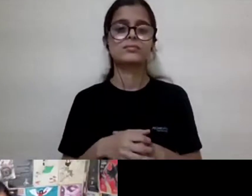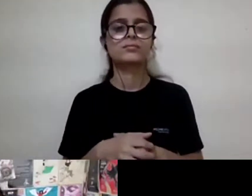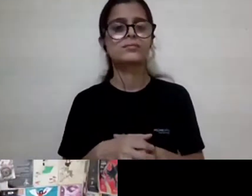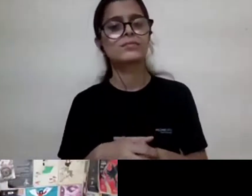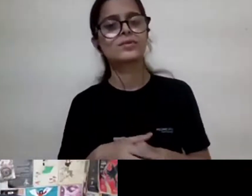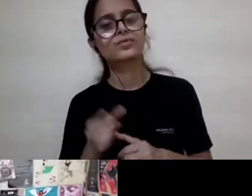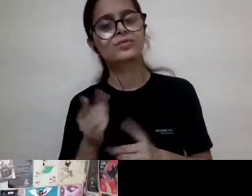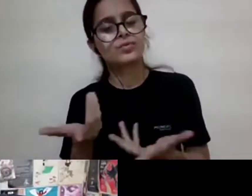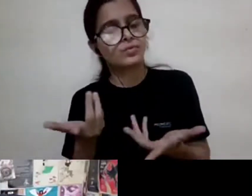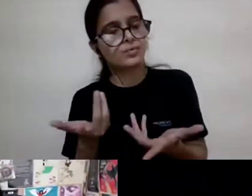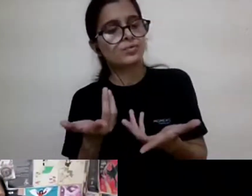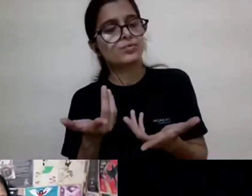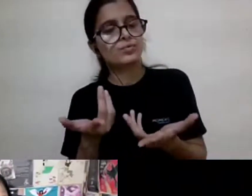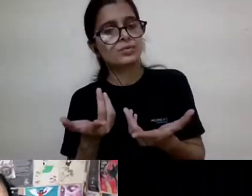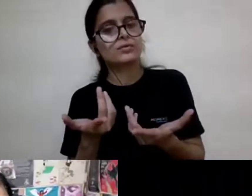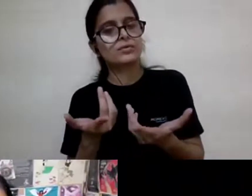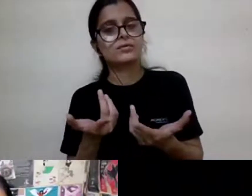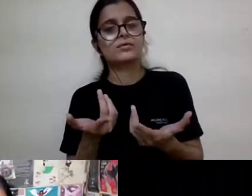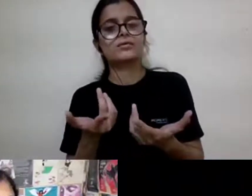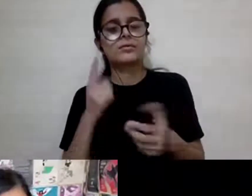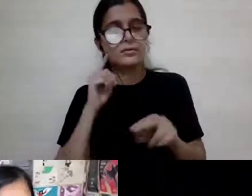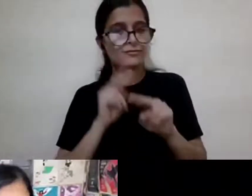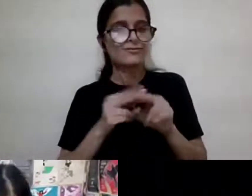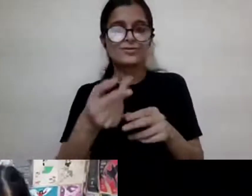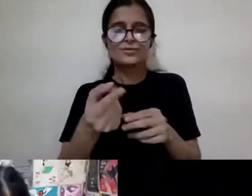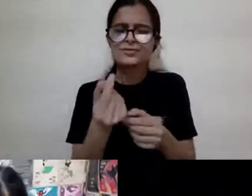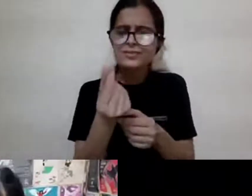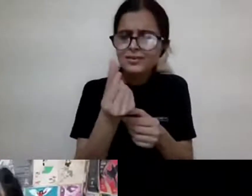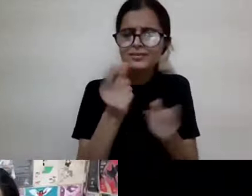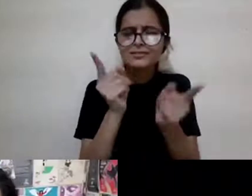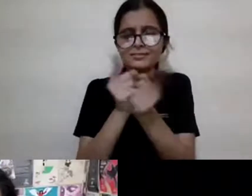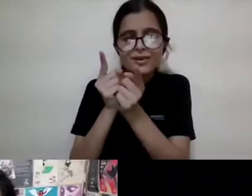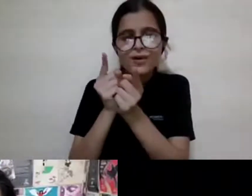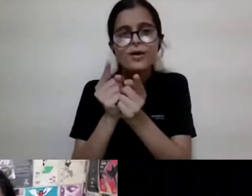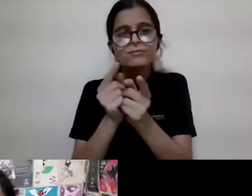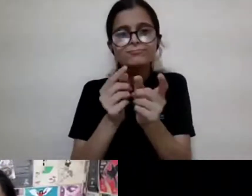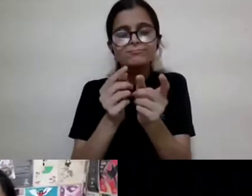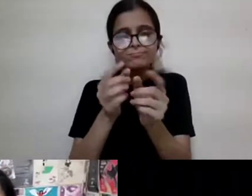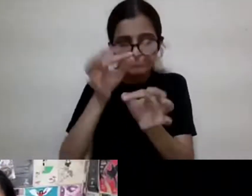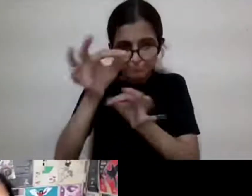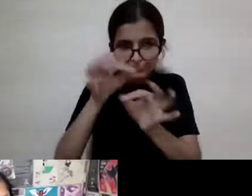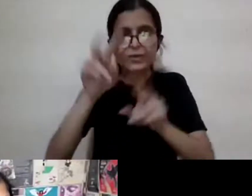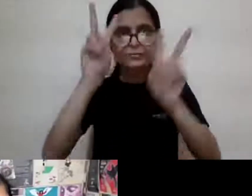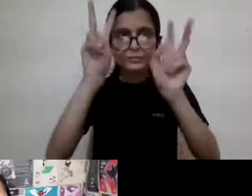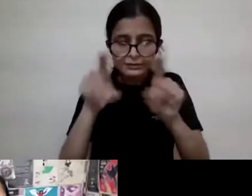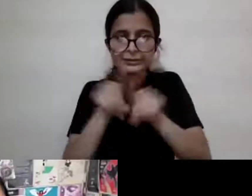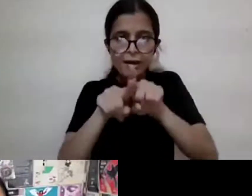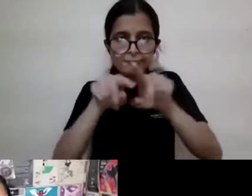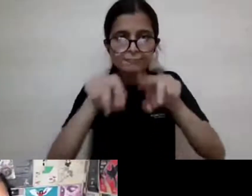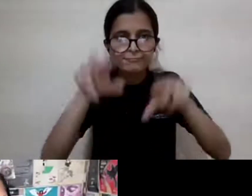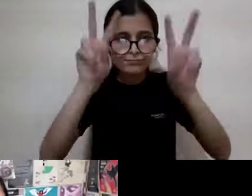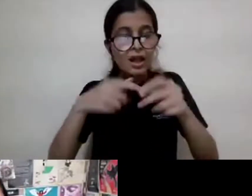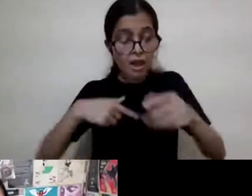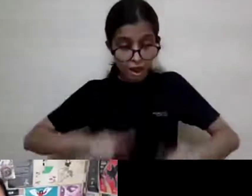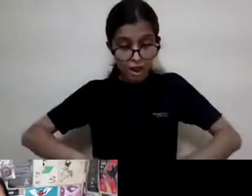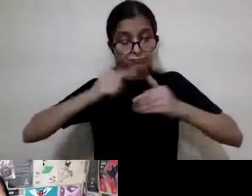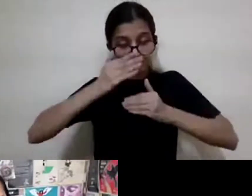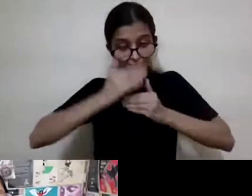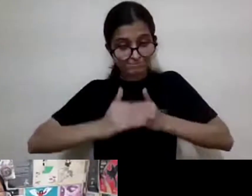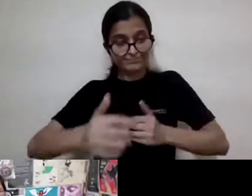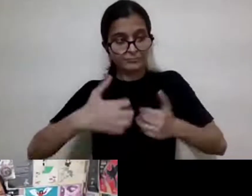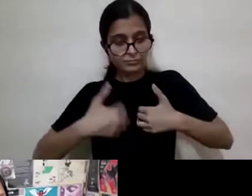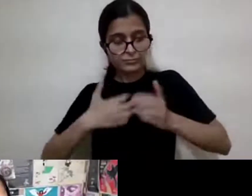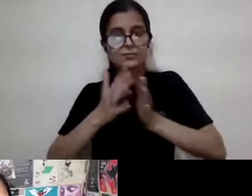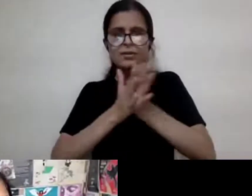if you could speak a little about the lifestyle aspirations